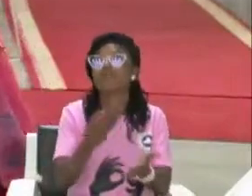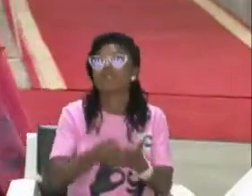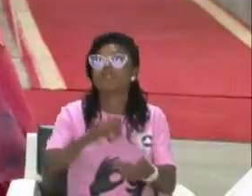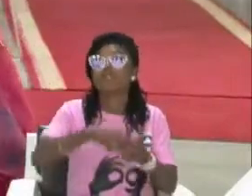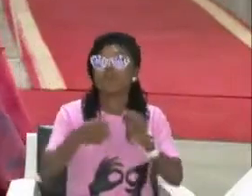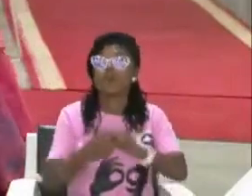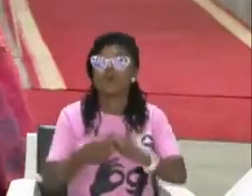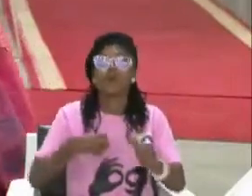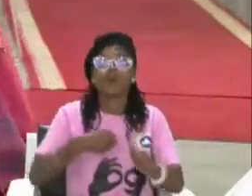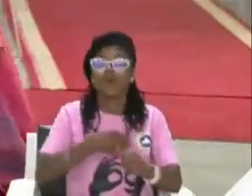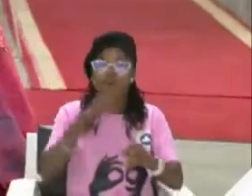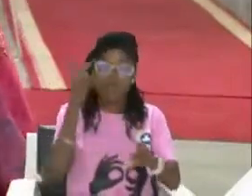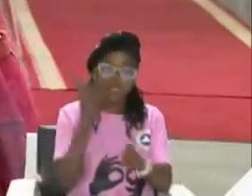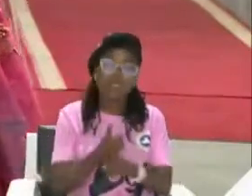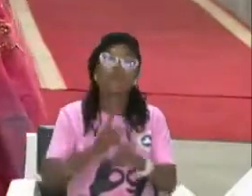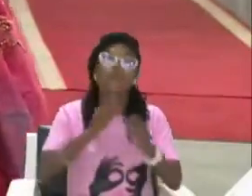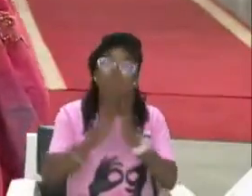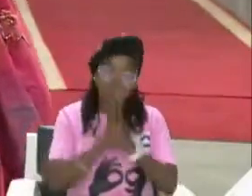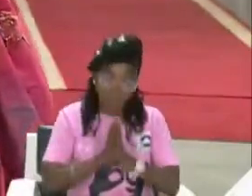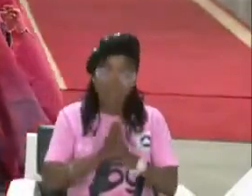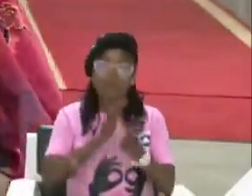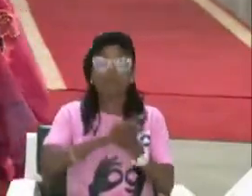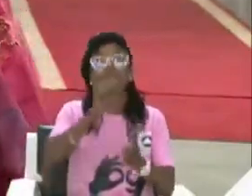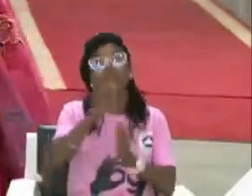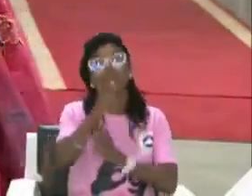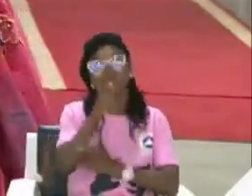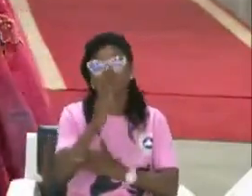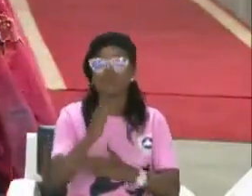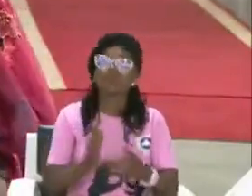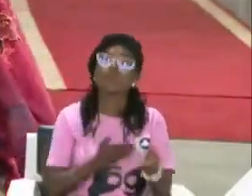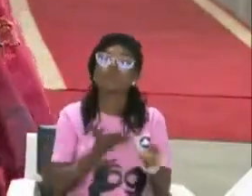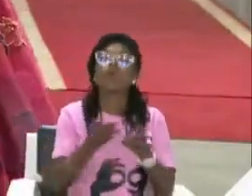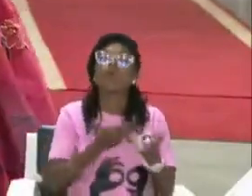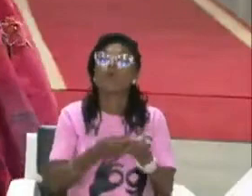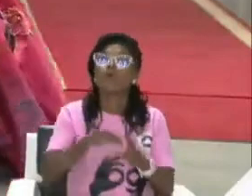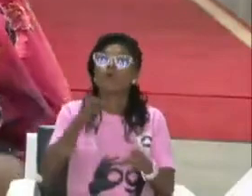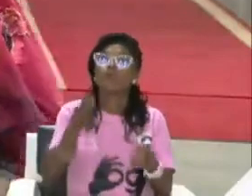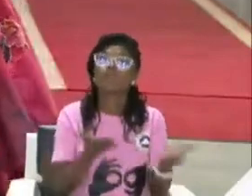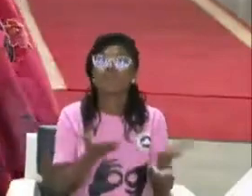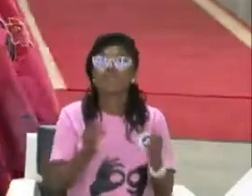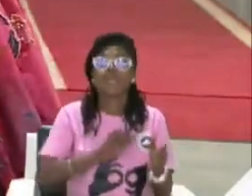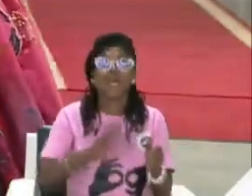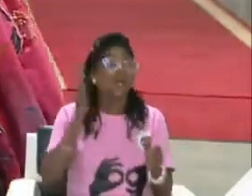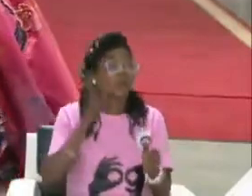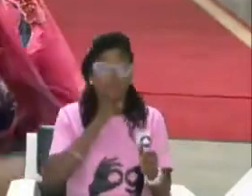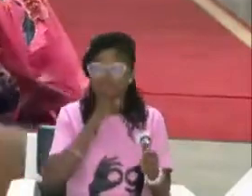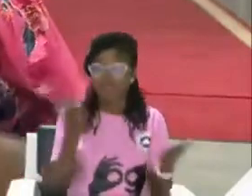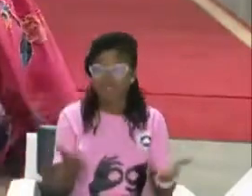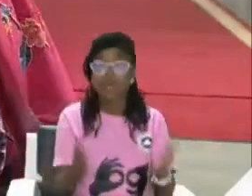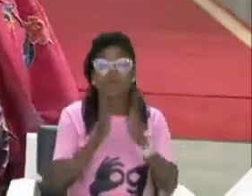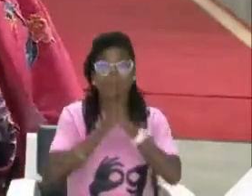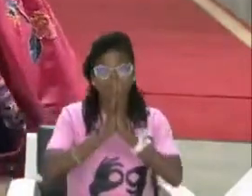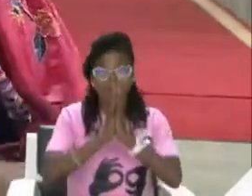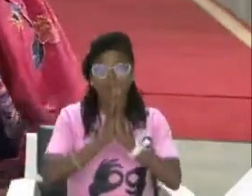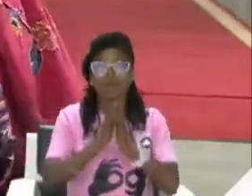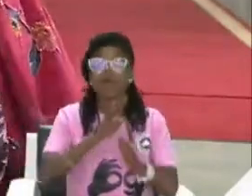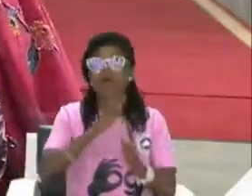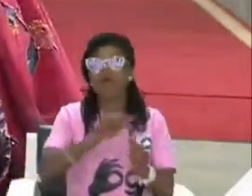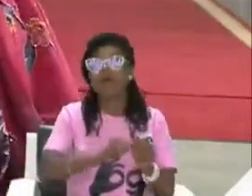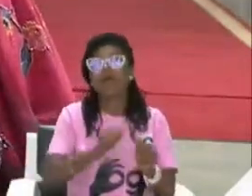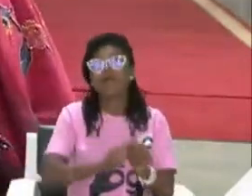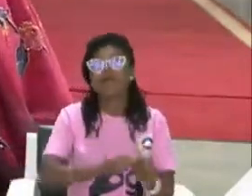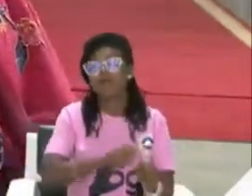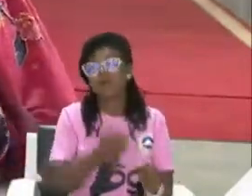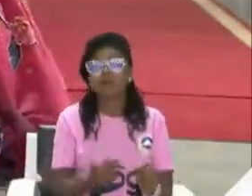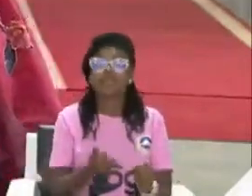but we keep praying and believing God. The Holy Ghost service, I will be here praying. Every other services